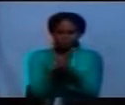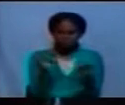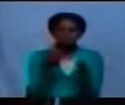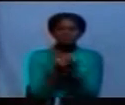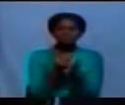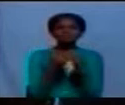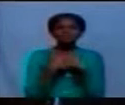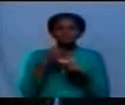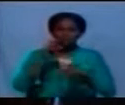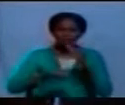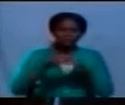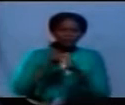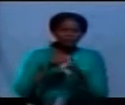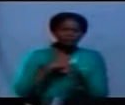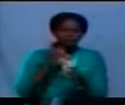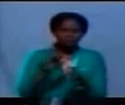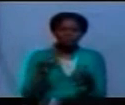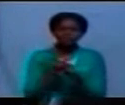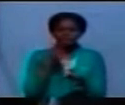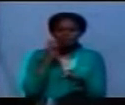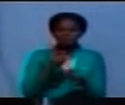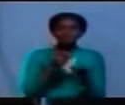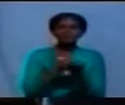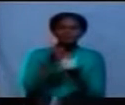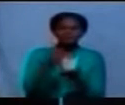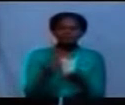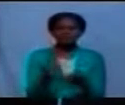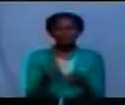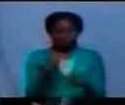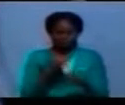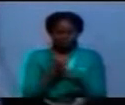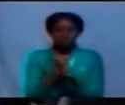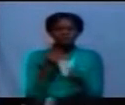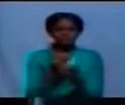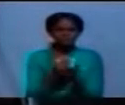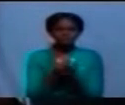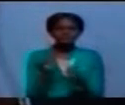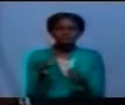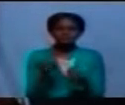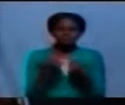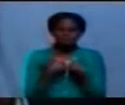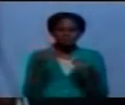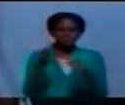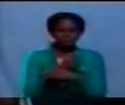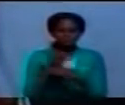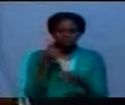a cost to it. And they must pass it on at a premium to make a profit. Yes, they are commercial transactions, and they exist to make a profit.